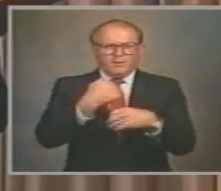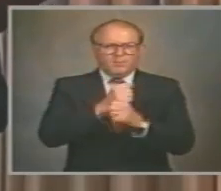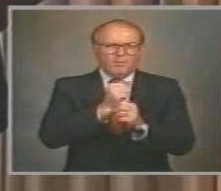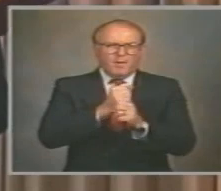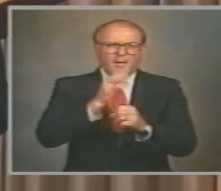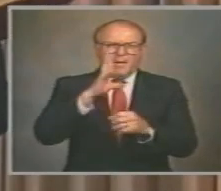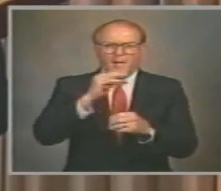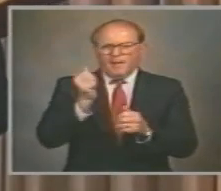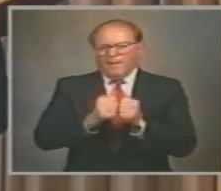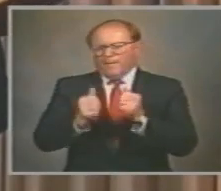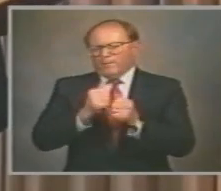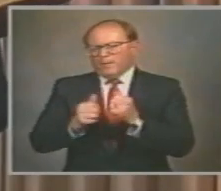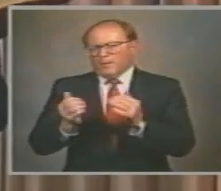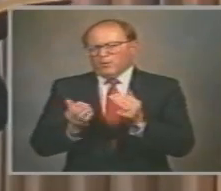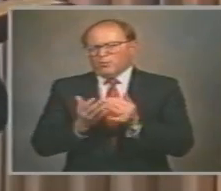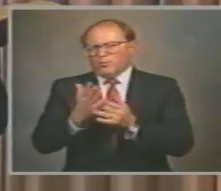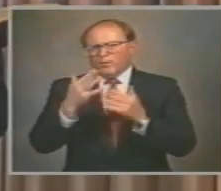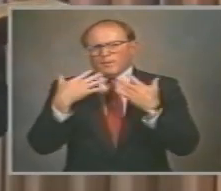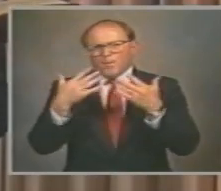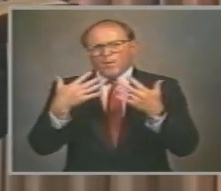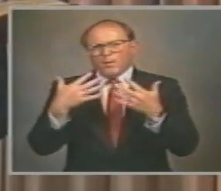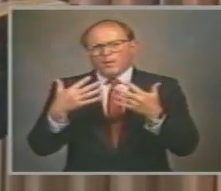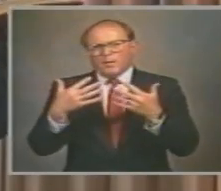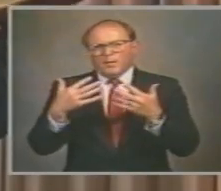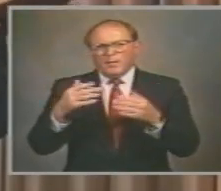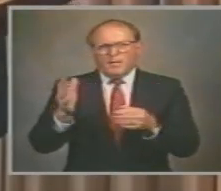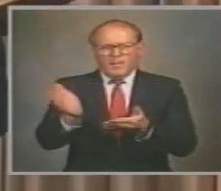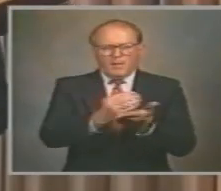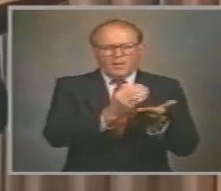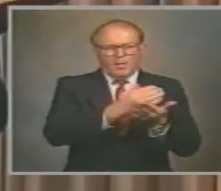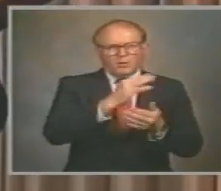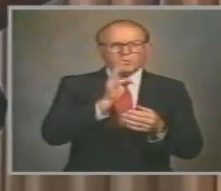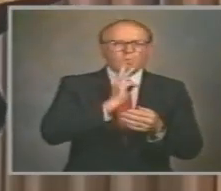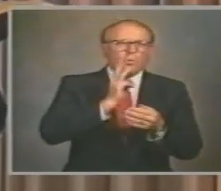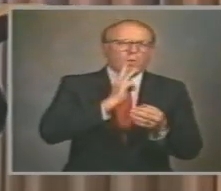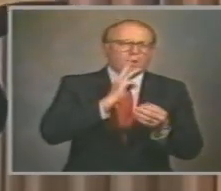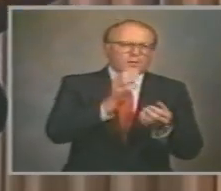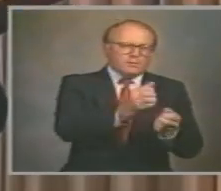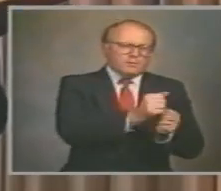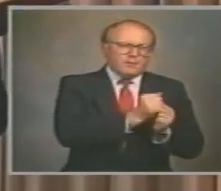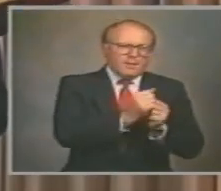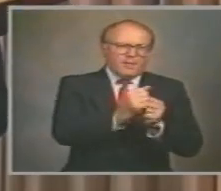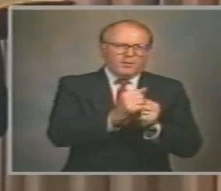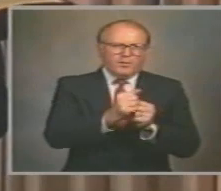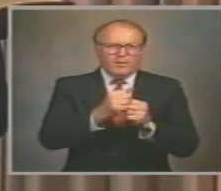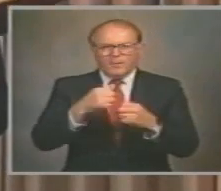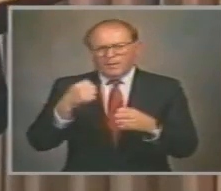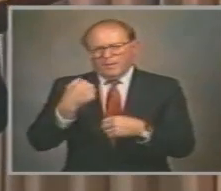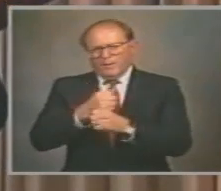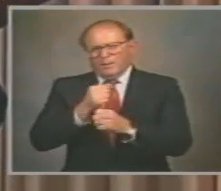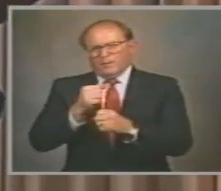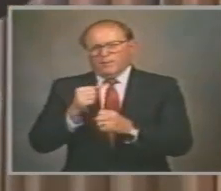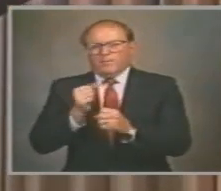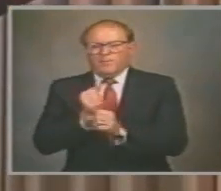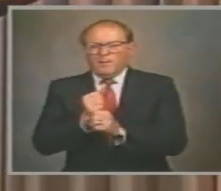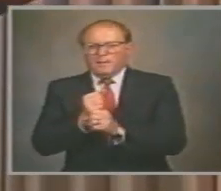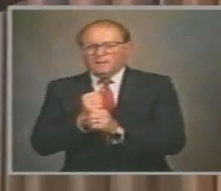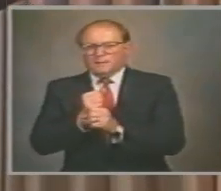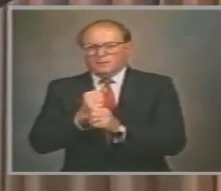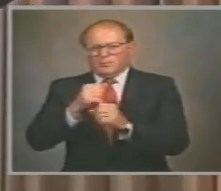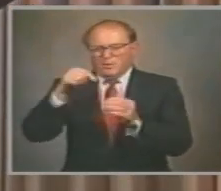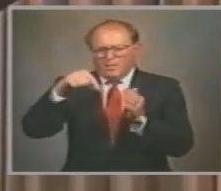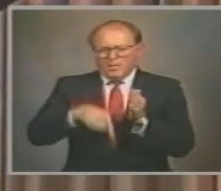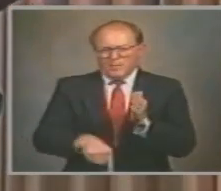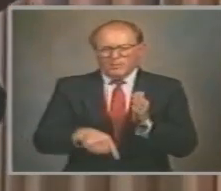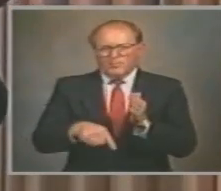by the breath of his mouth. He gathereth the waters of the sea together as a heap. He layeth up the depth in storehouses. Let all